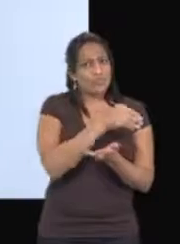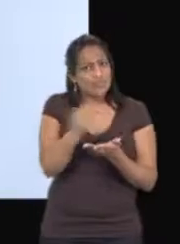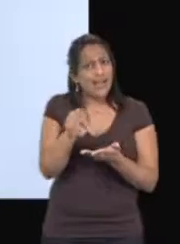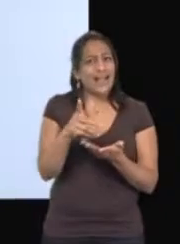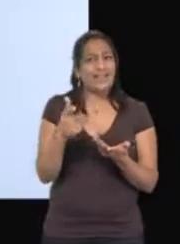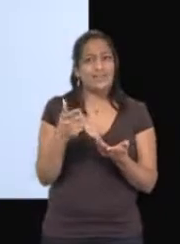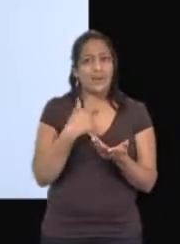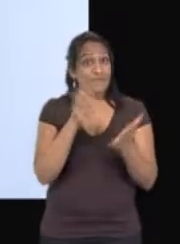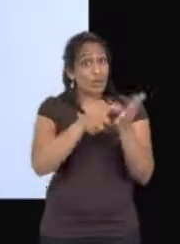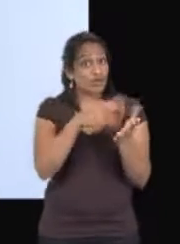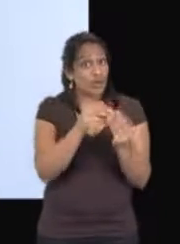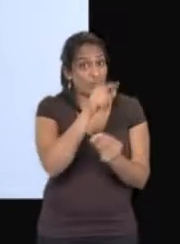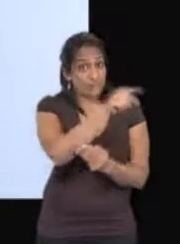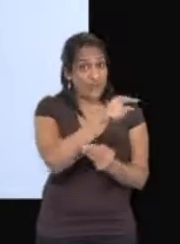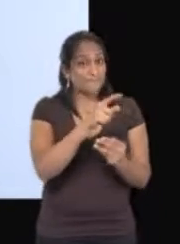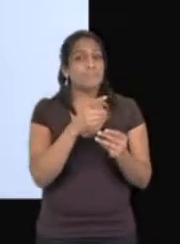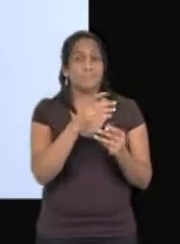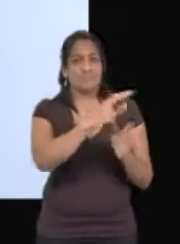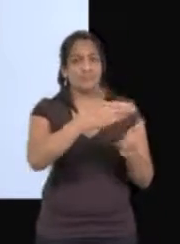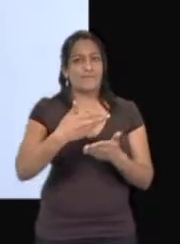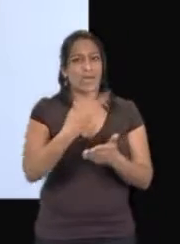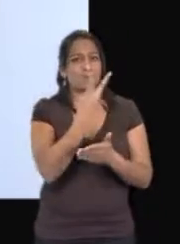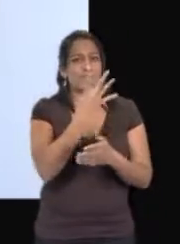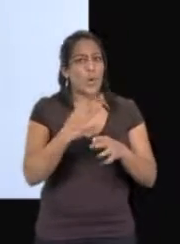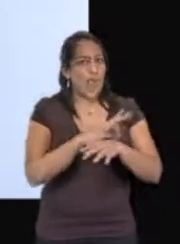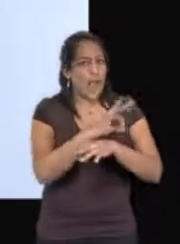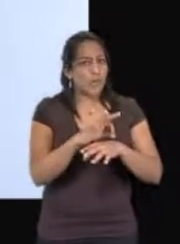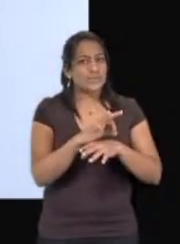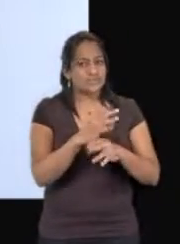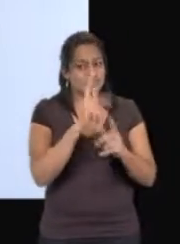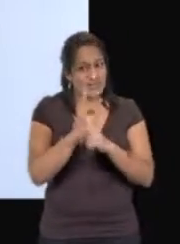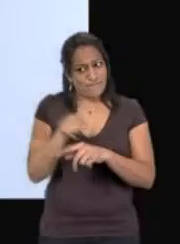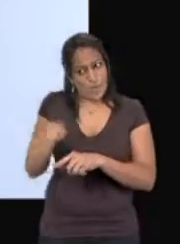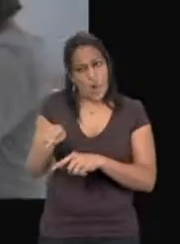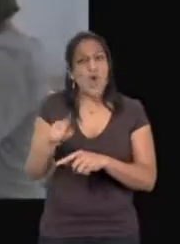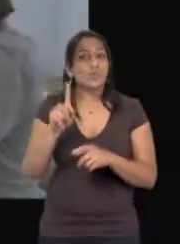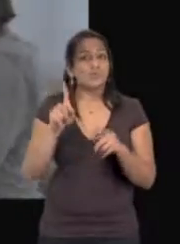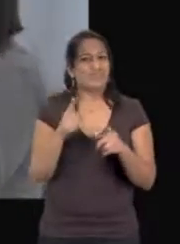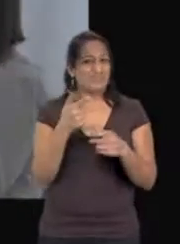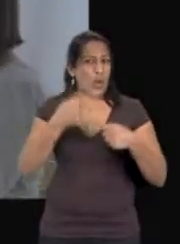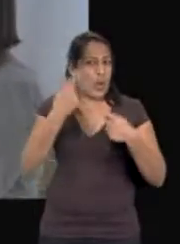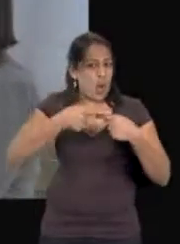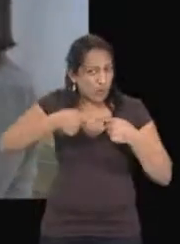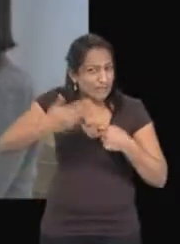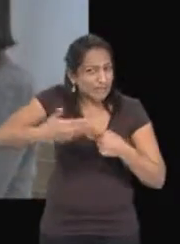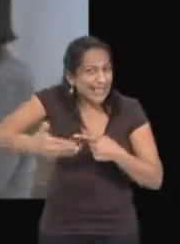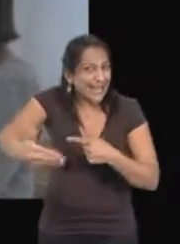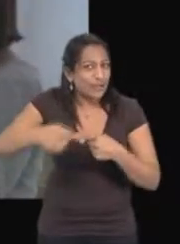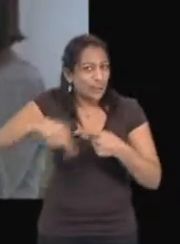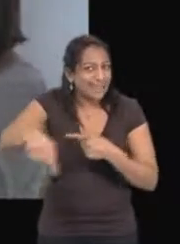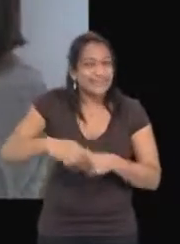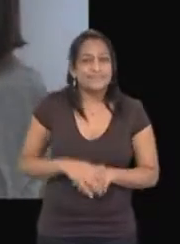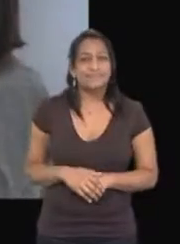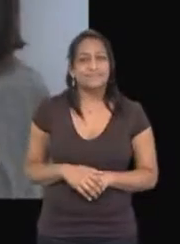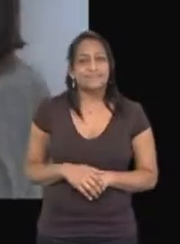service. And we have a contract with them to provide 24-hour care for Jennie 7 days a week.